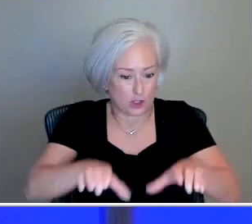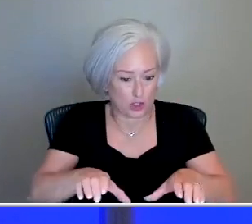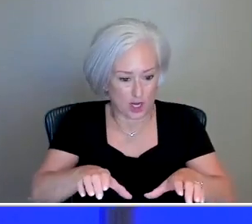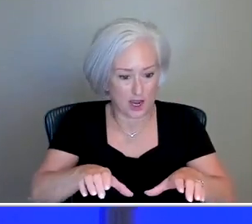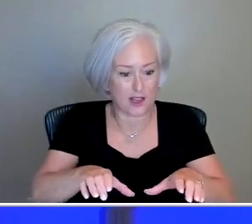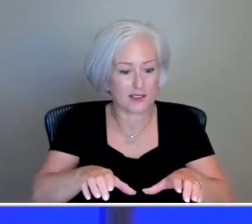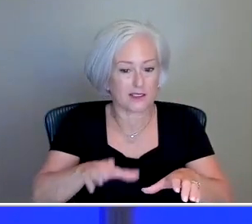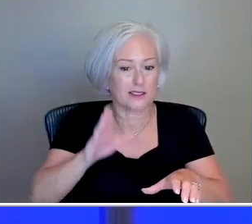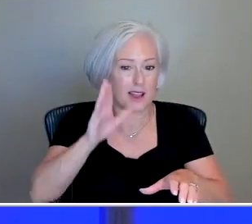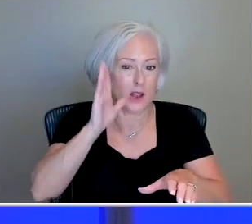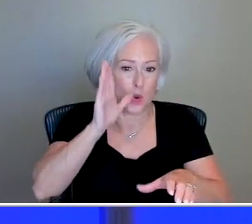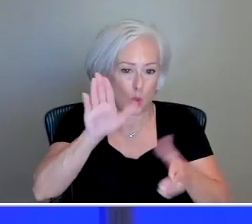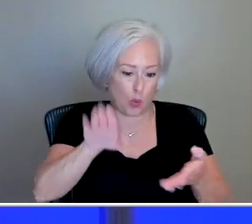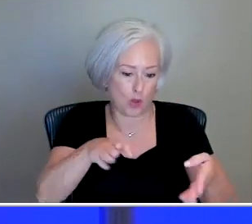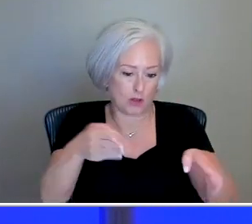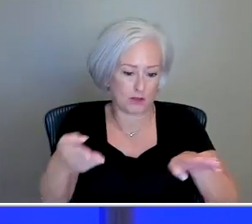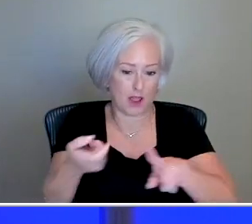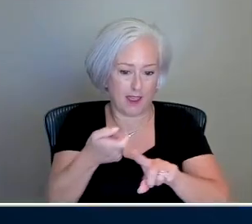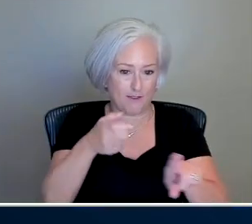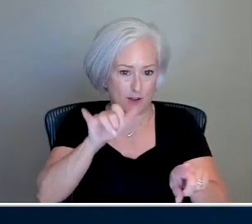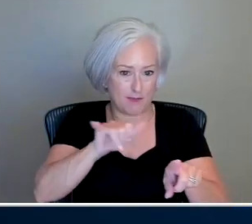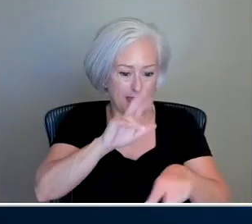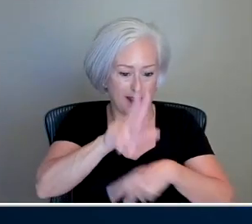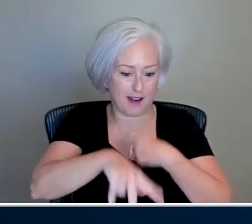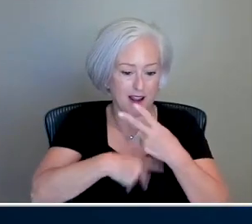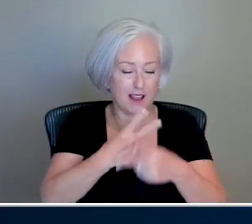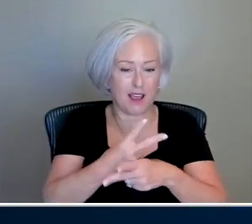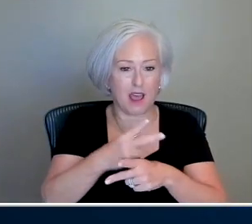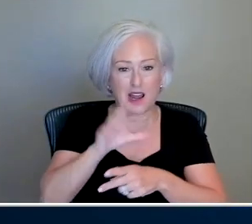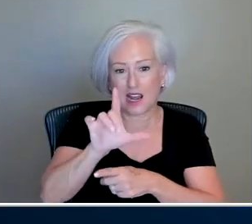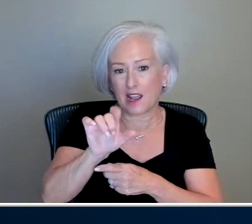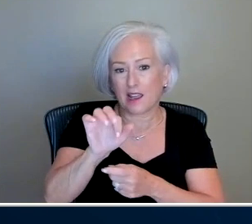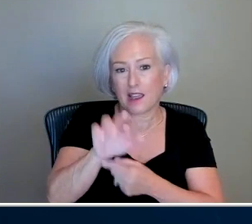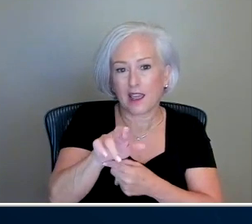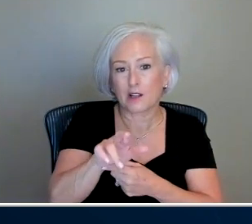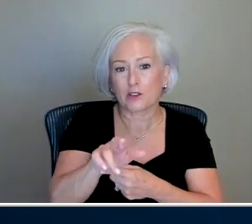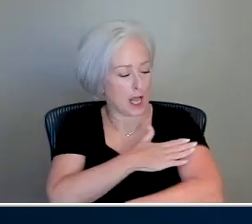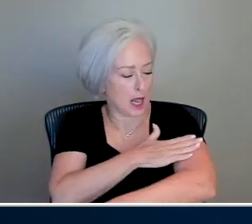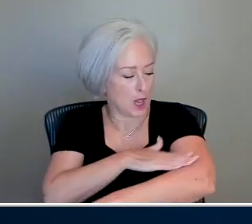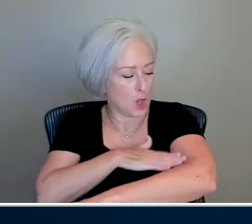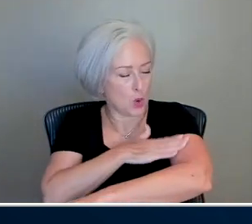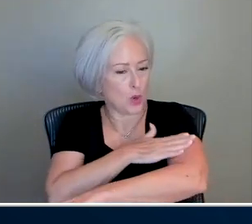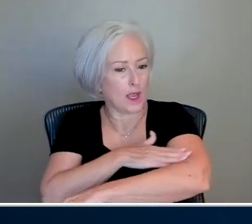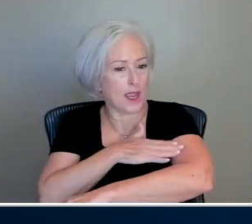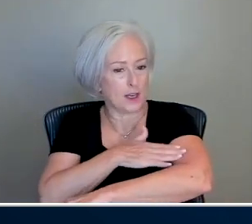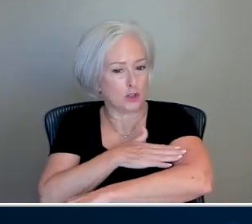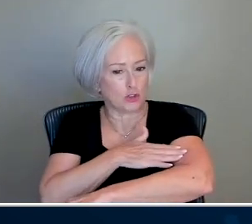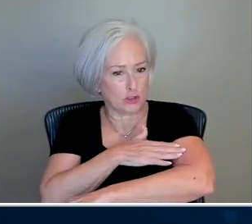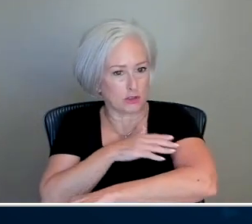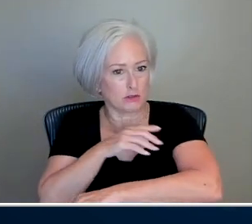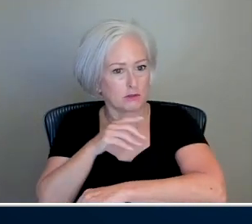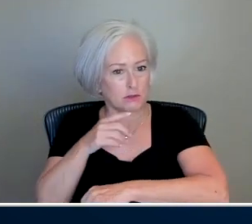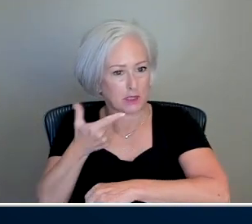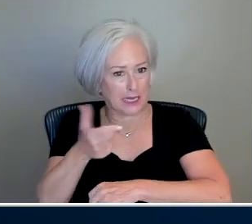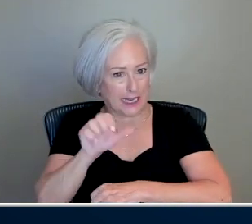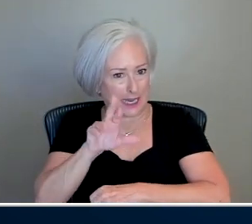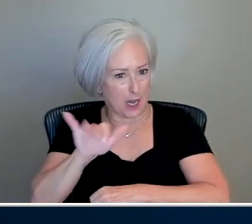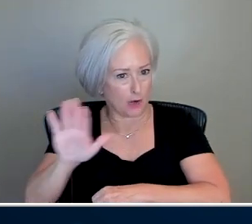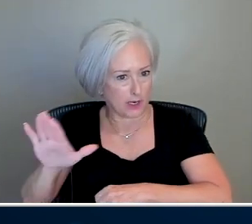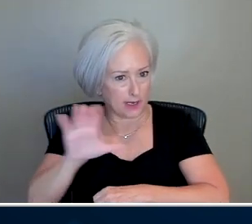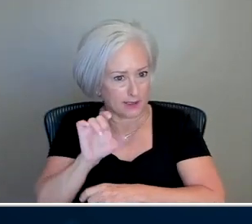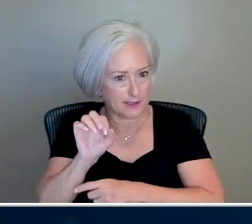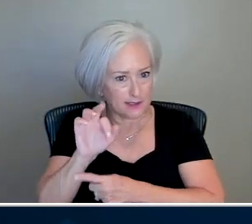this diagnosis. When it comes to the specific location that Gary's cancer was amputation